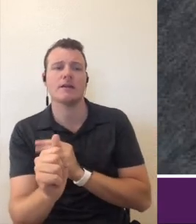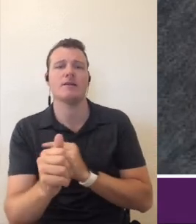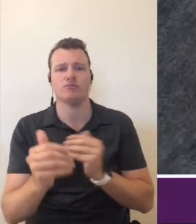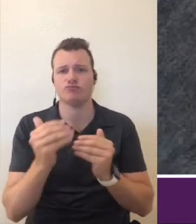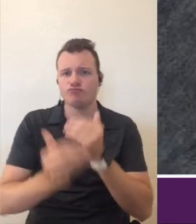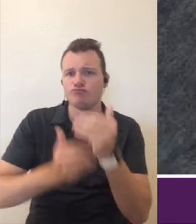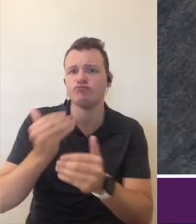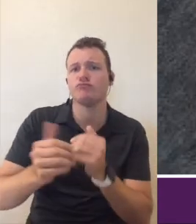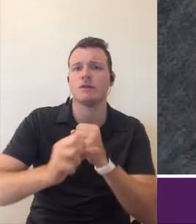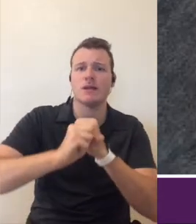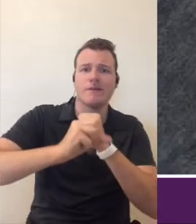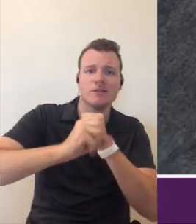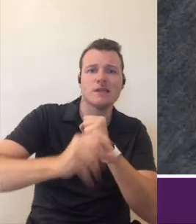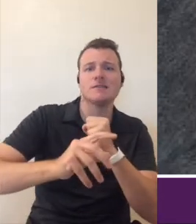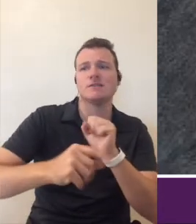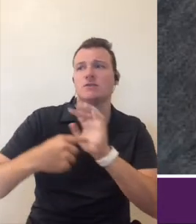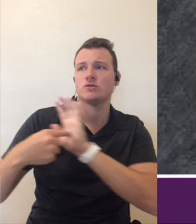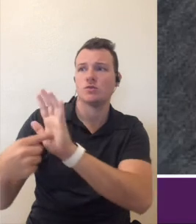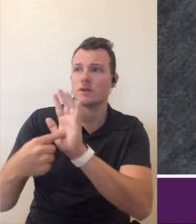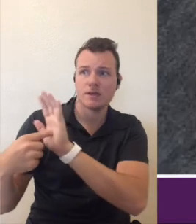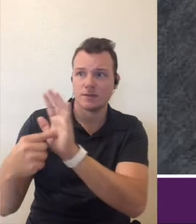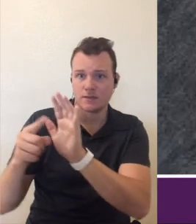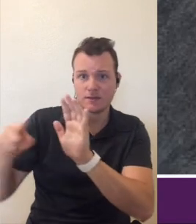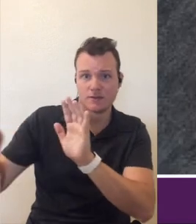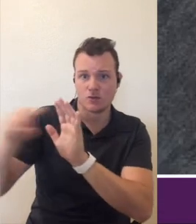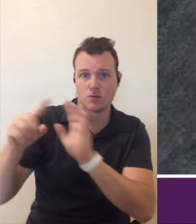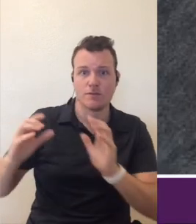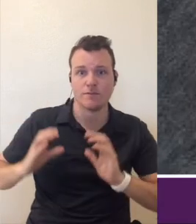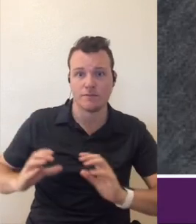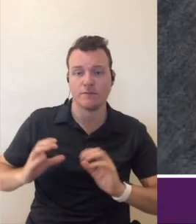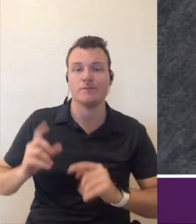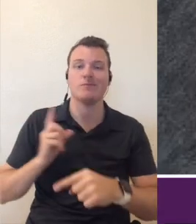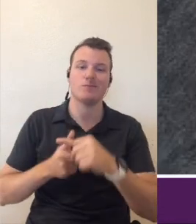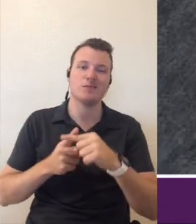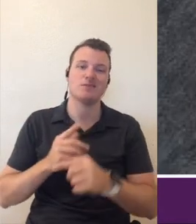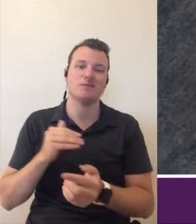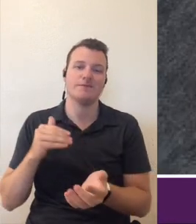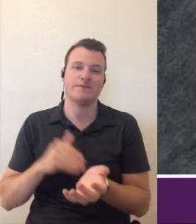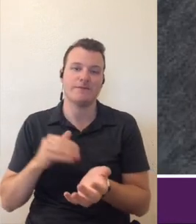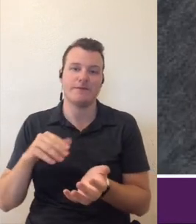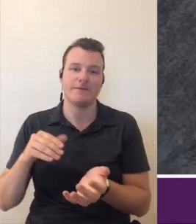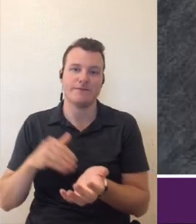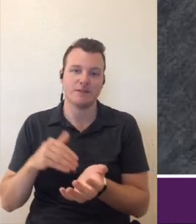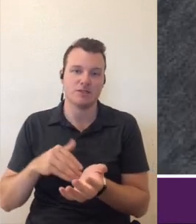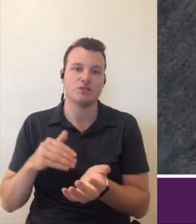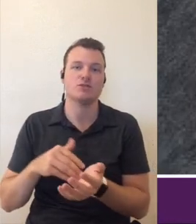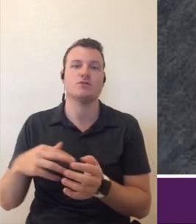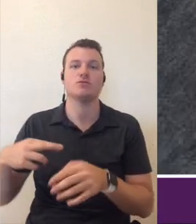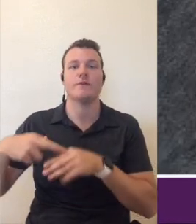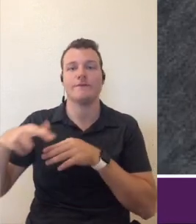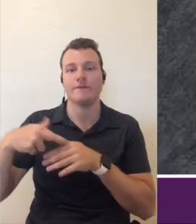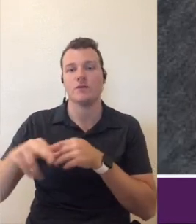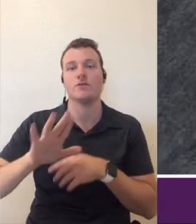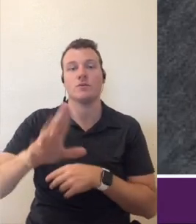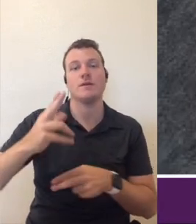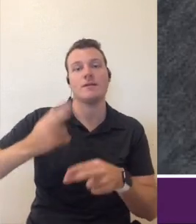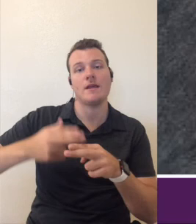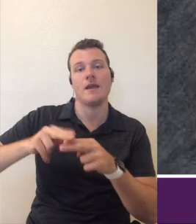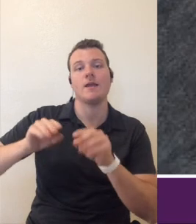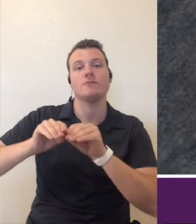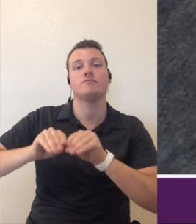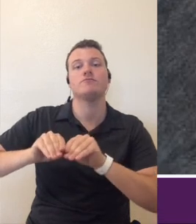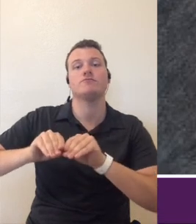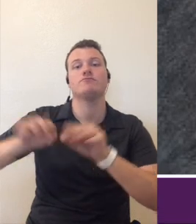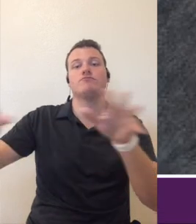and then move forward through advertising and showcasing skill set, and then of course physician